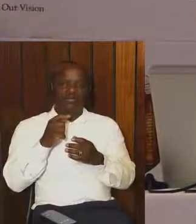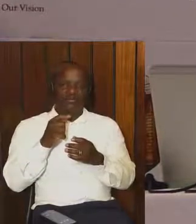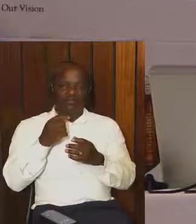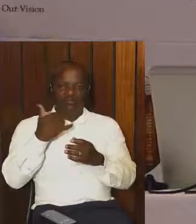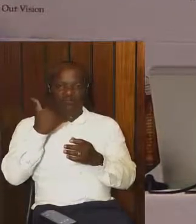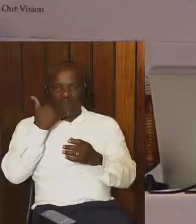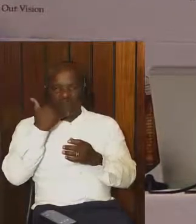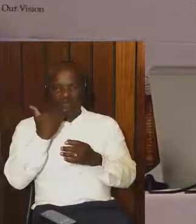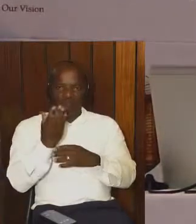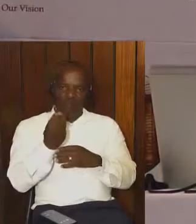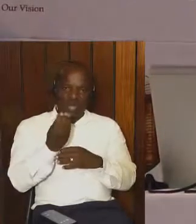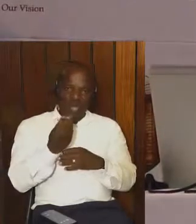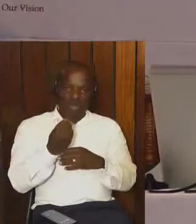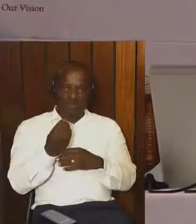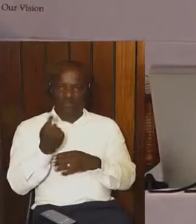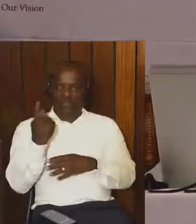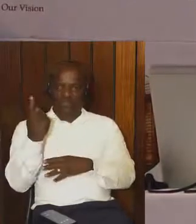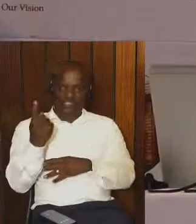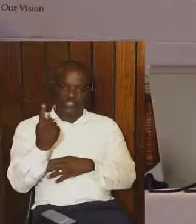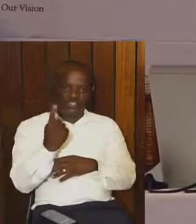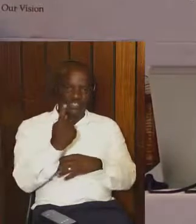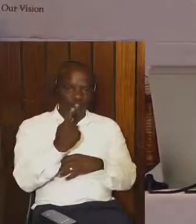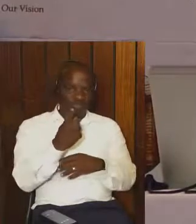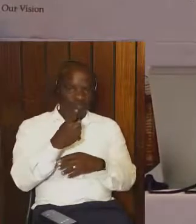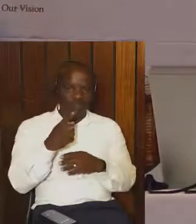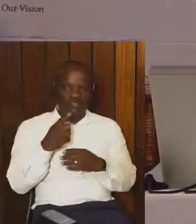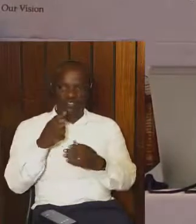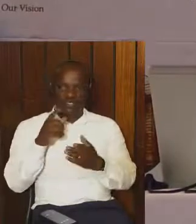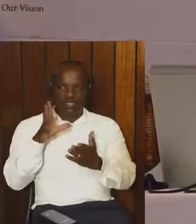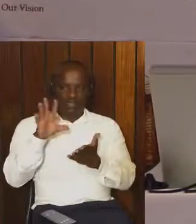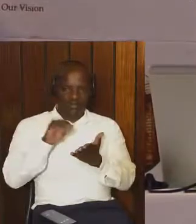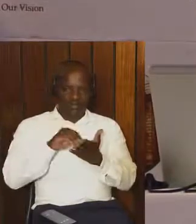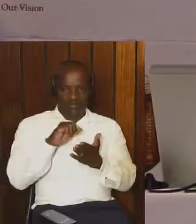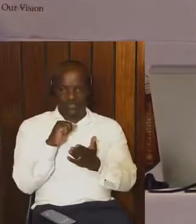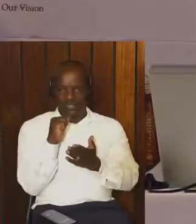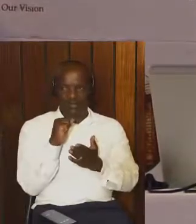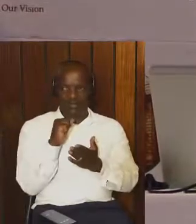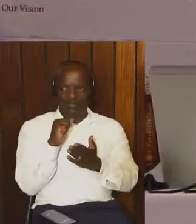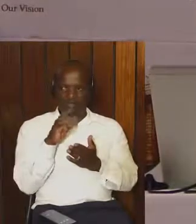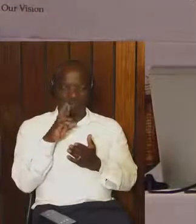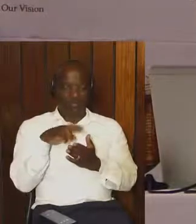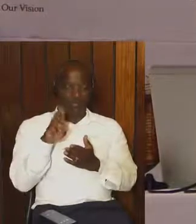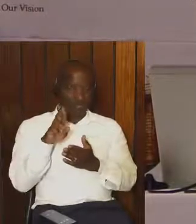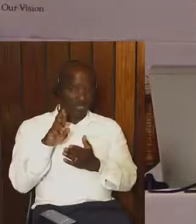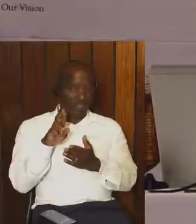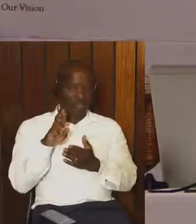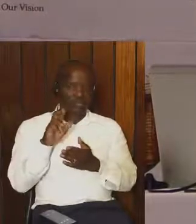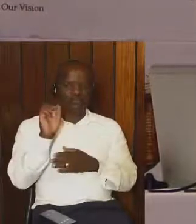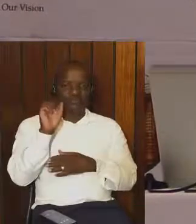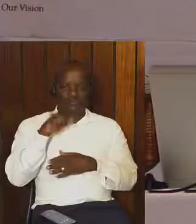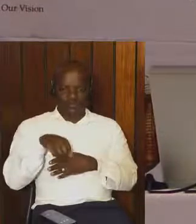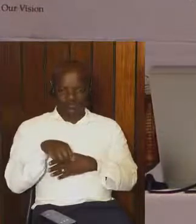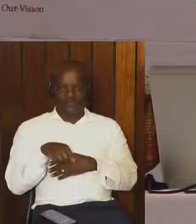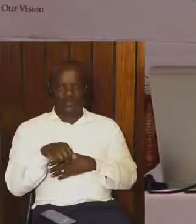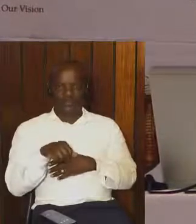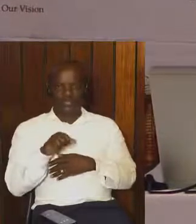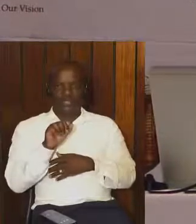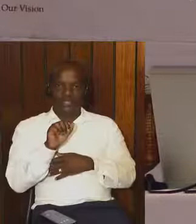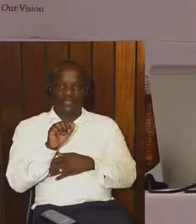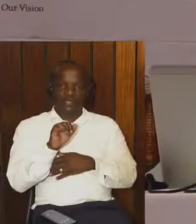of everybody who asked a question. Am I correct on that? Okay. So